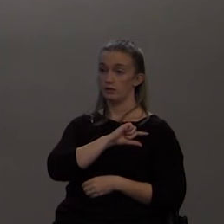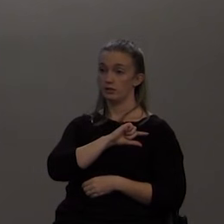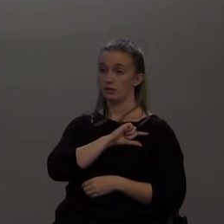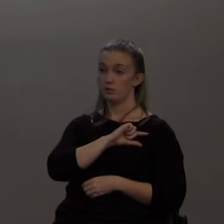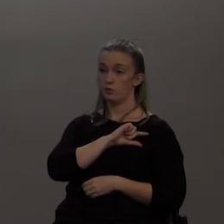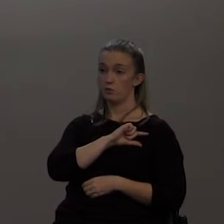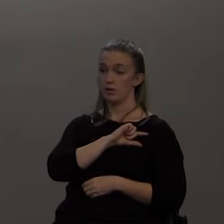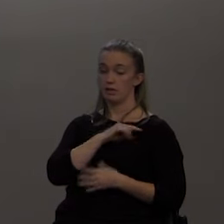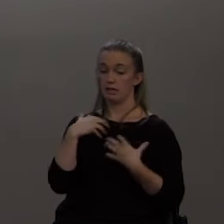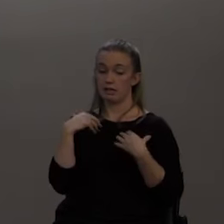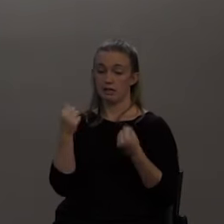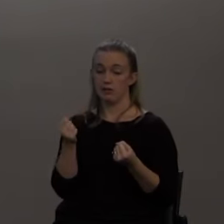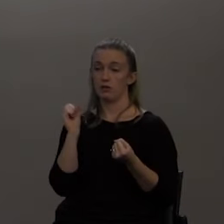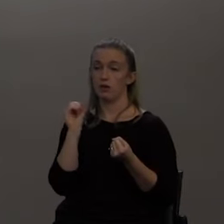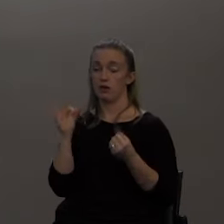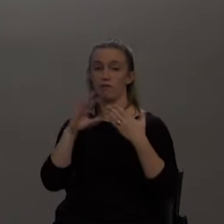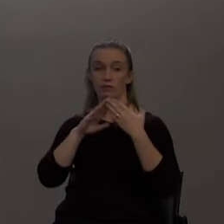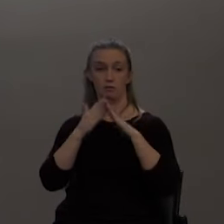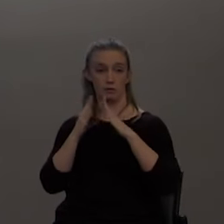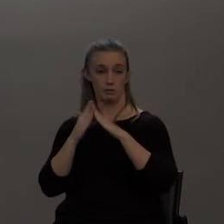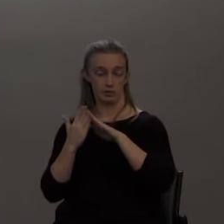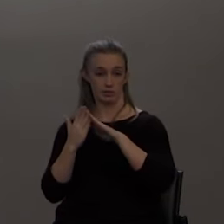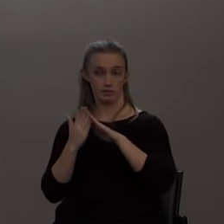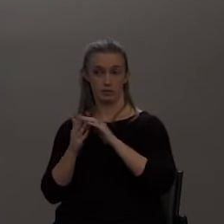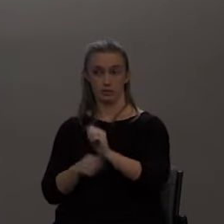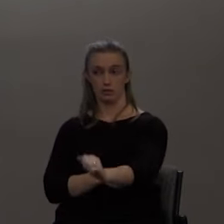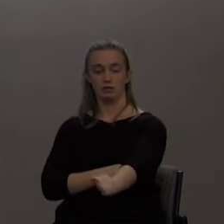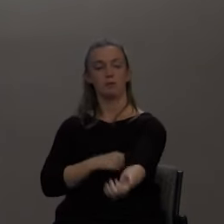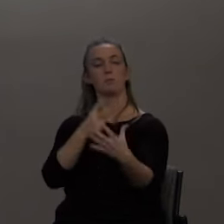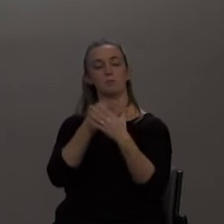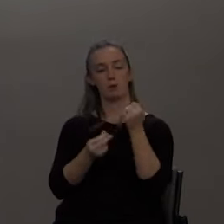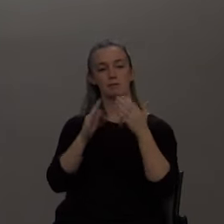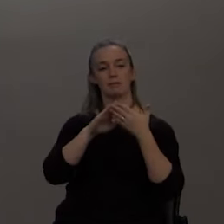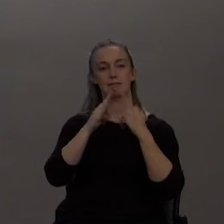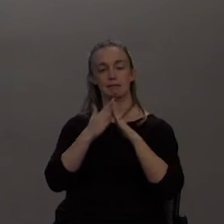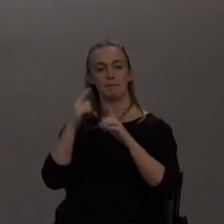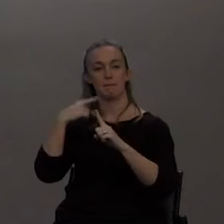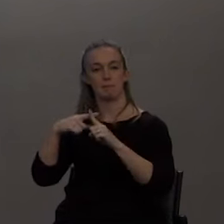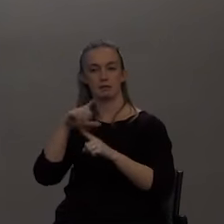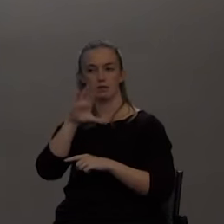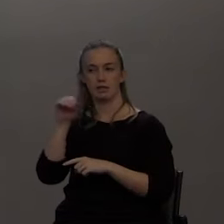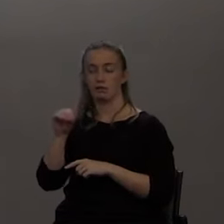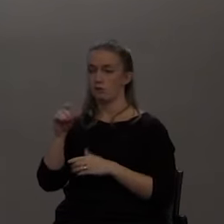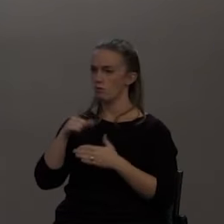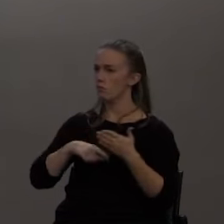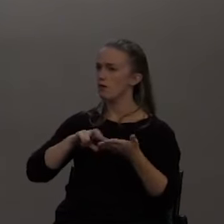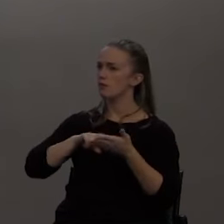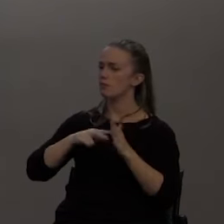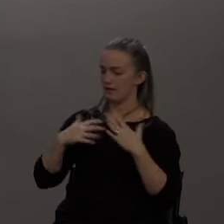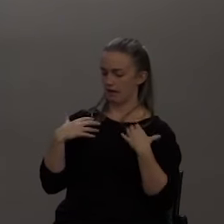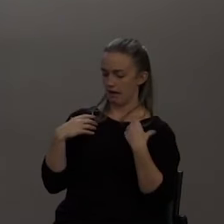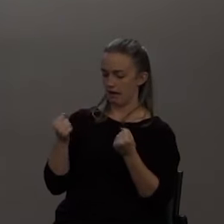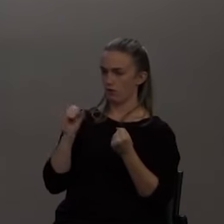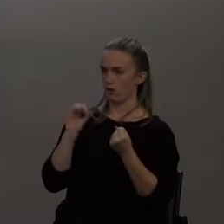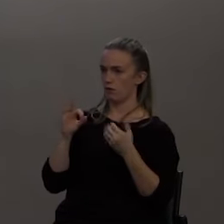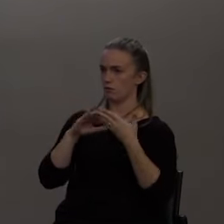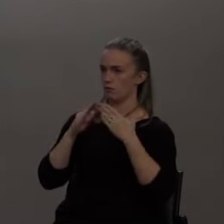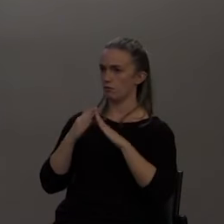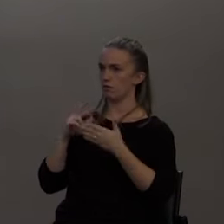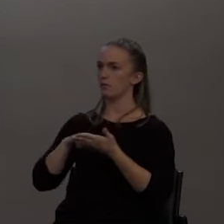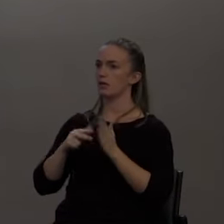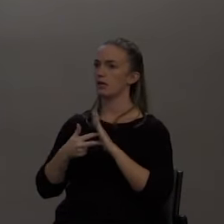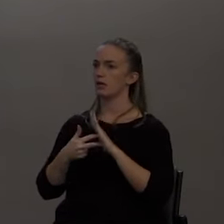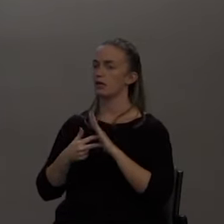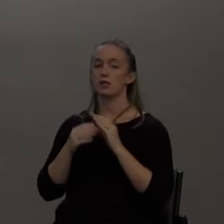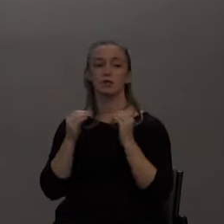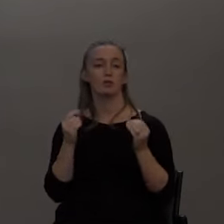quality and health of the community. And can, city and county. And can you tell me what the health of the community means to you? Nobody's